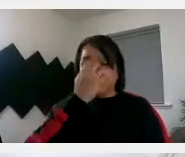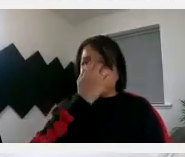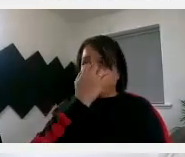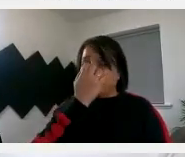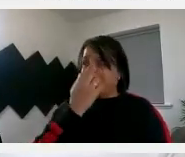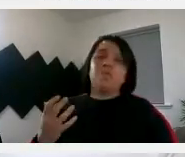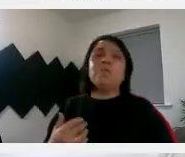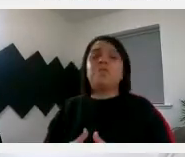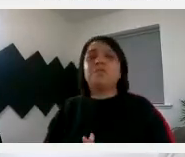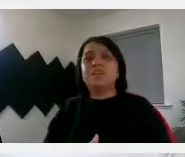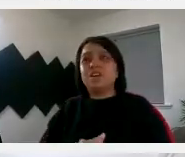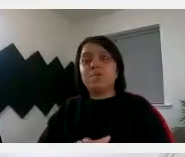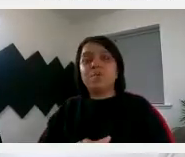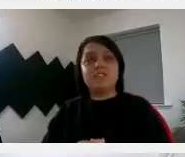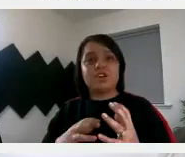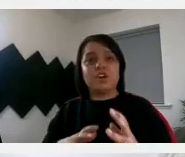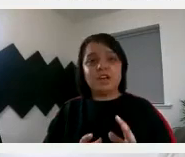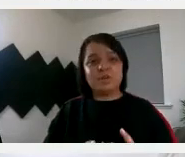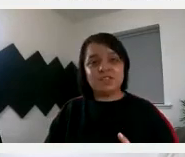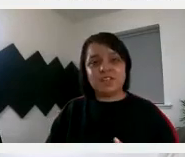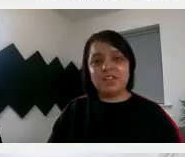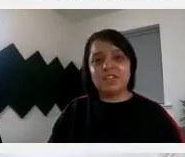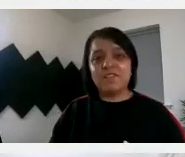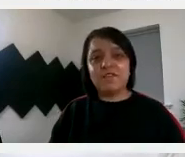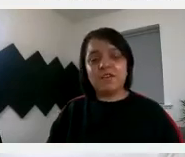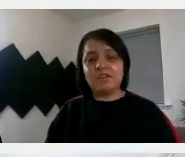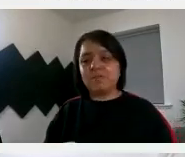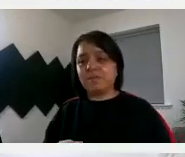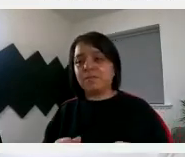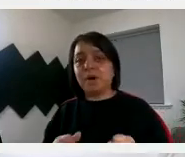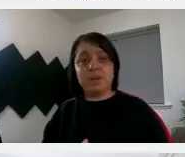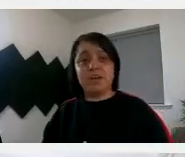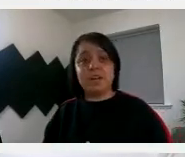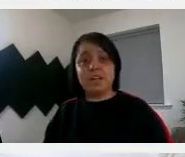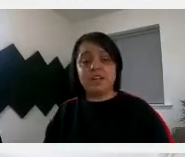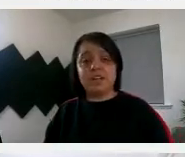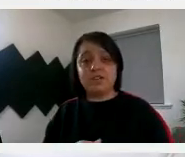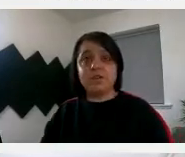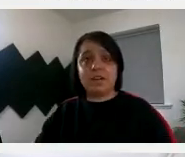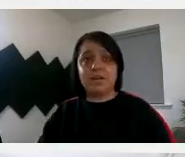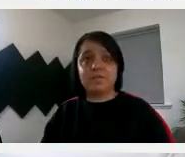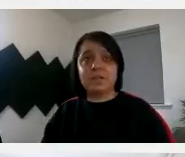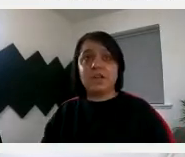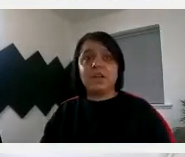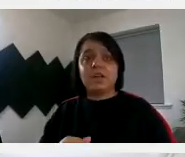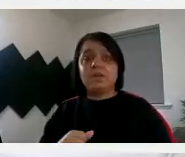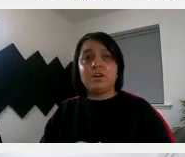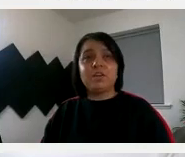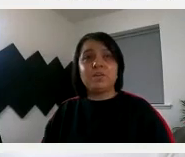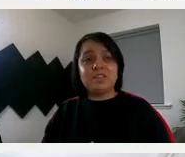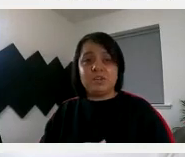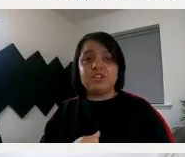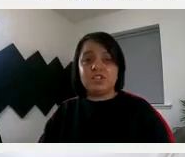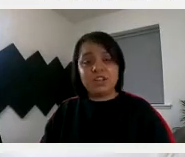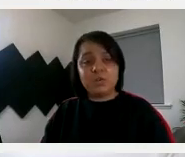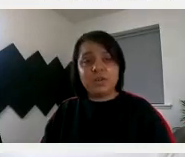So there's a couple of sign languages that I said that are very popular in the UK. One of them